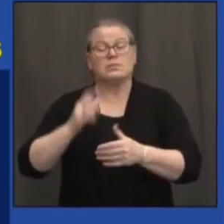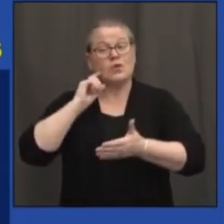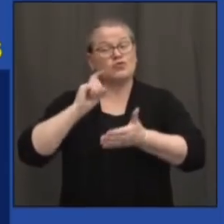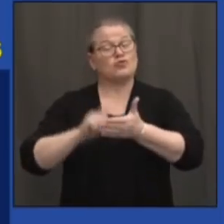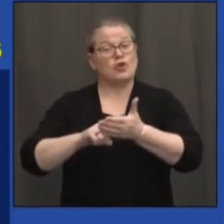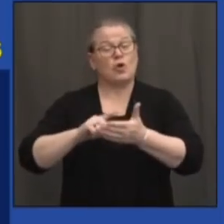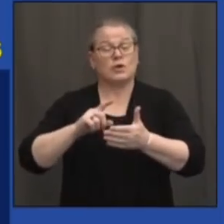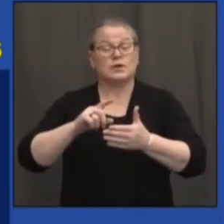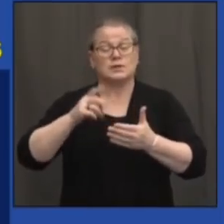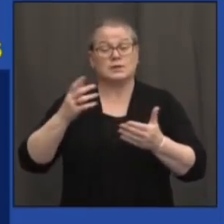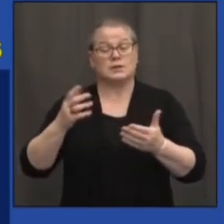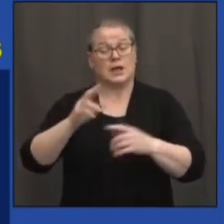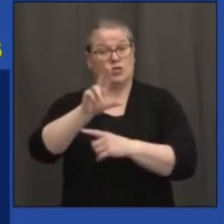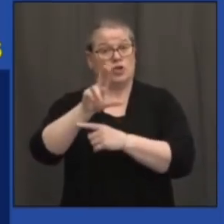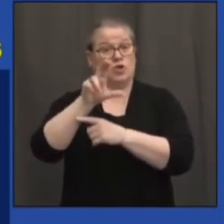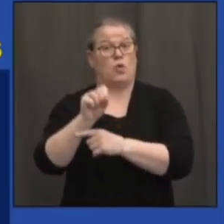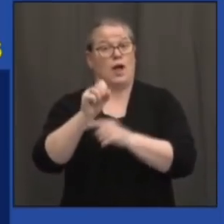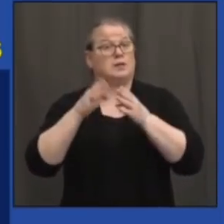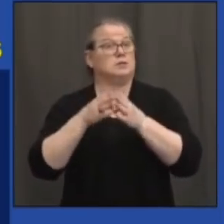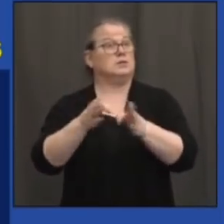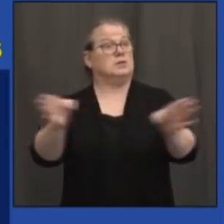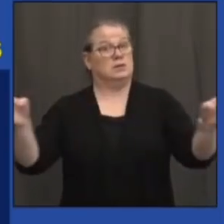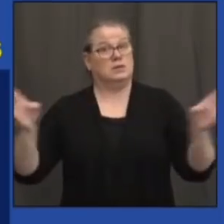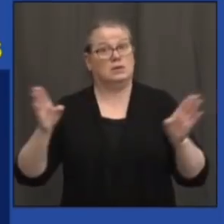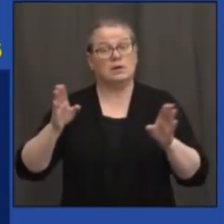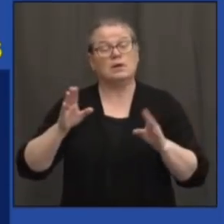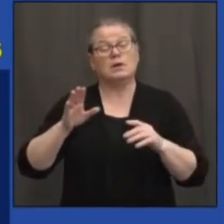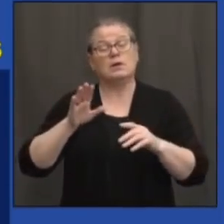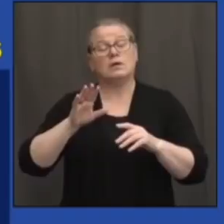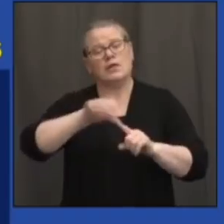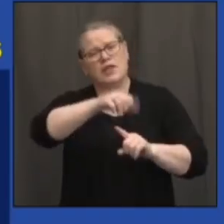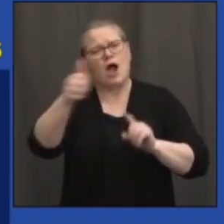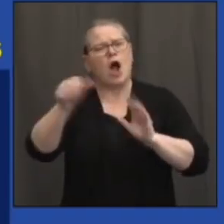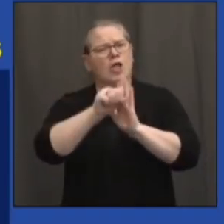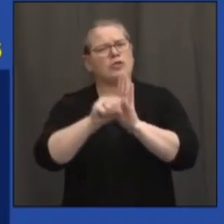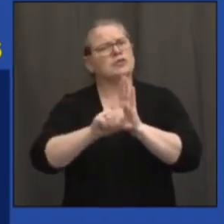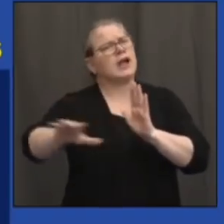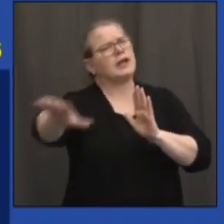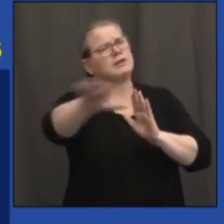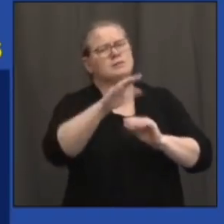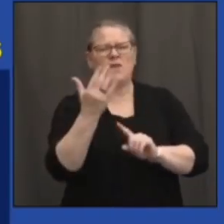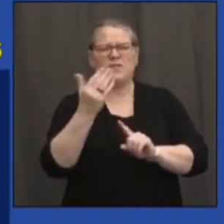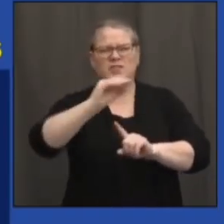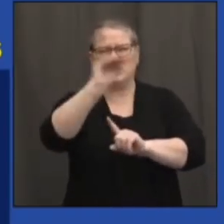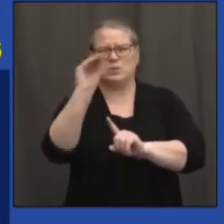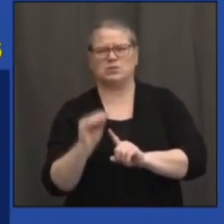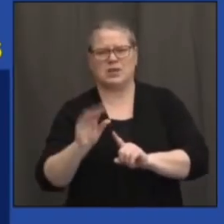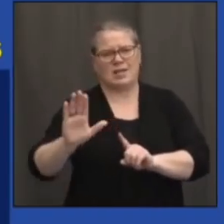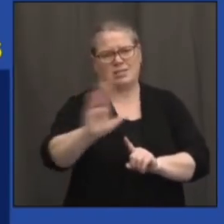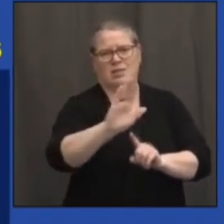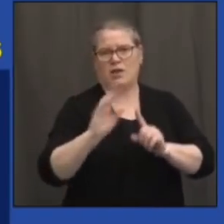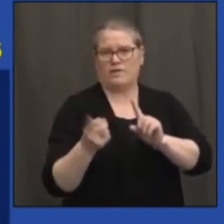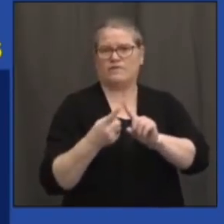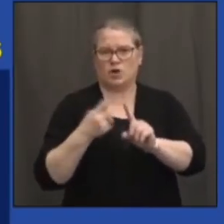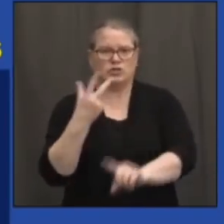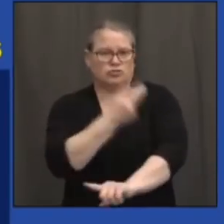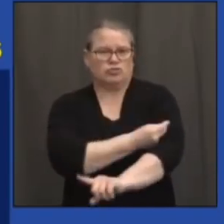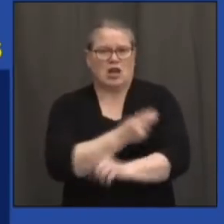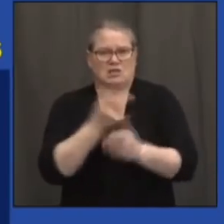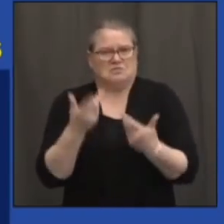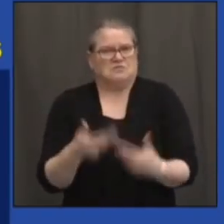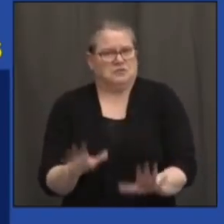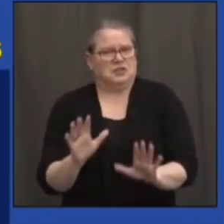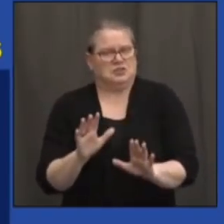about 15% of the populations across the other states have received about their first dose, their